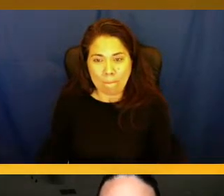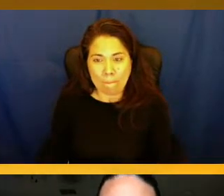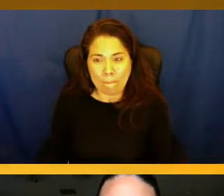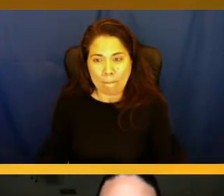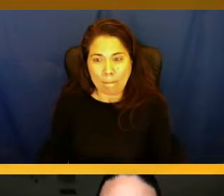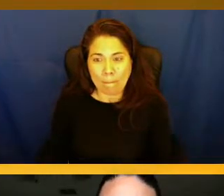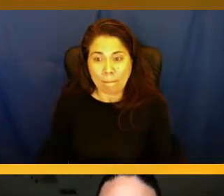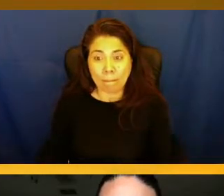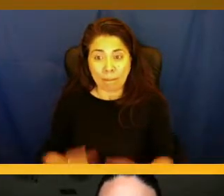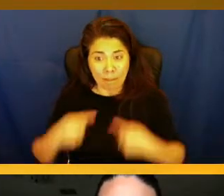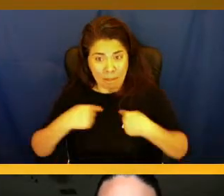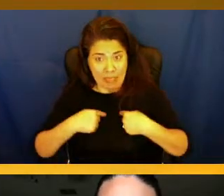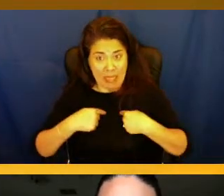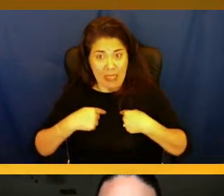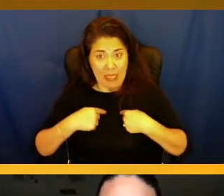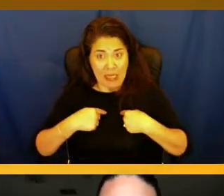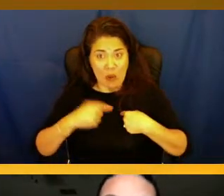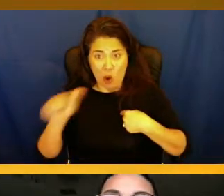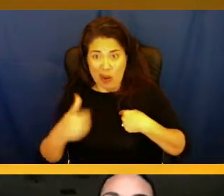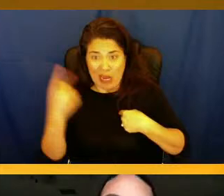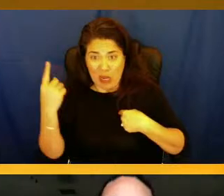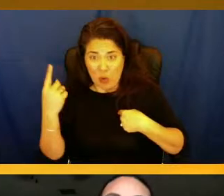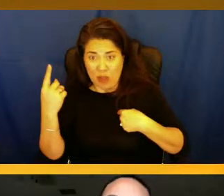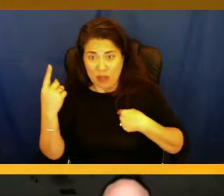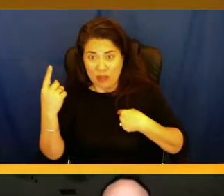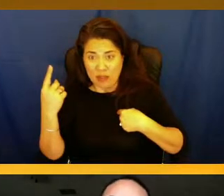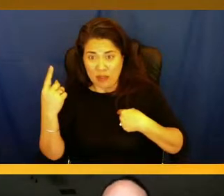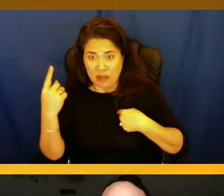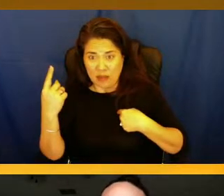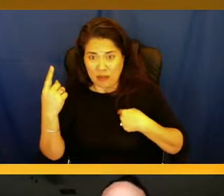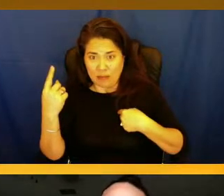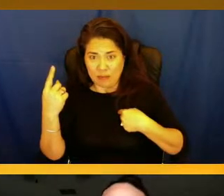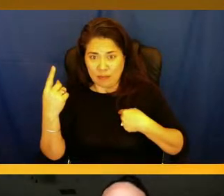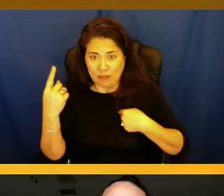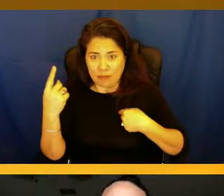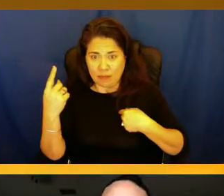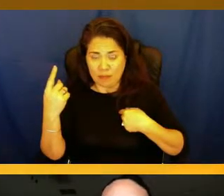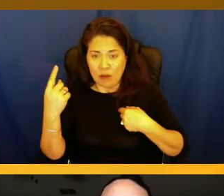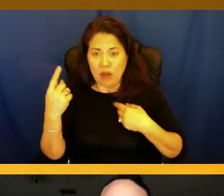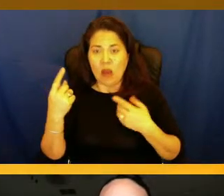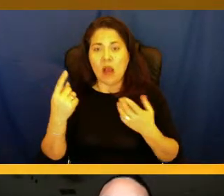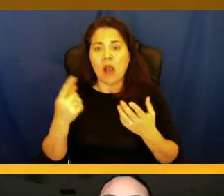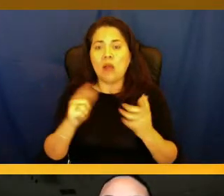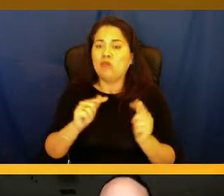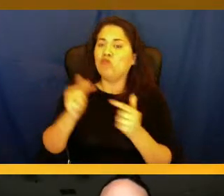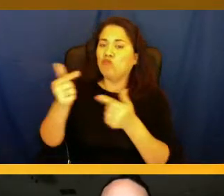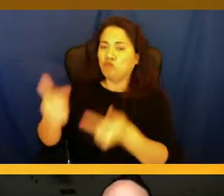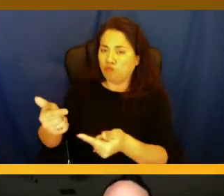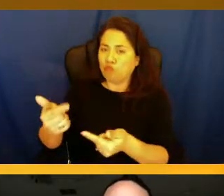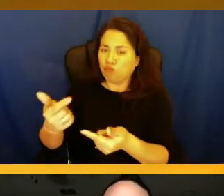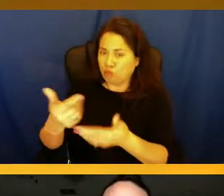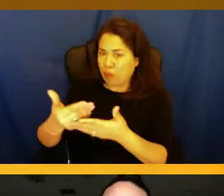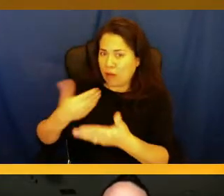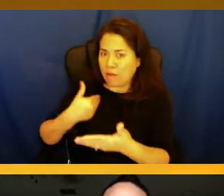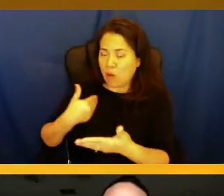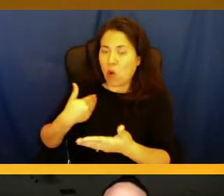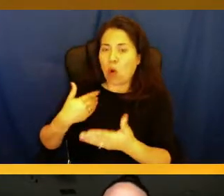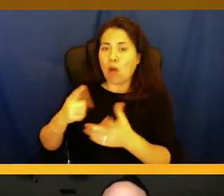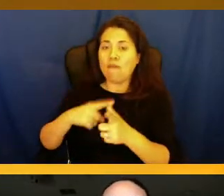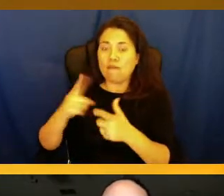Is that question open to anybody that wants to answer? Yeah, we can go ahead and turn it over, just like our previous questions, to our